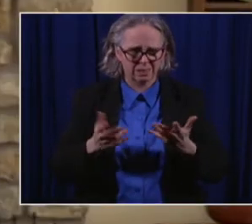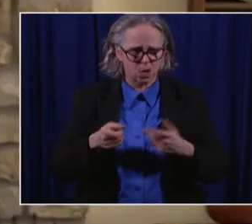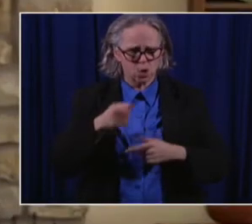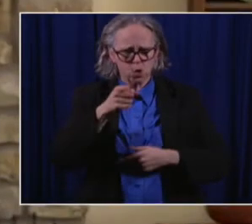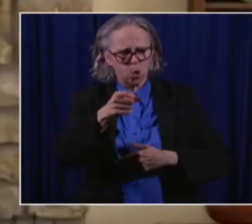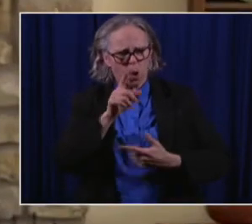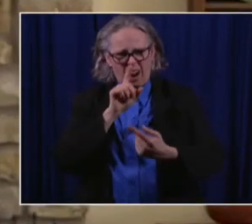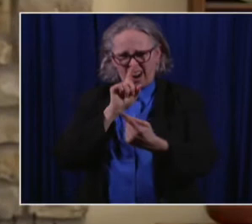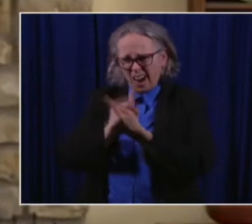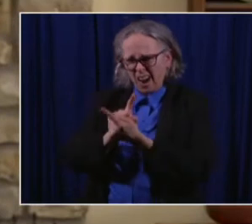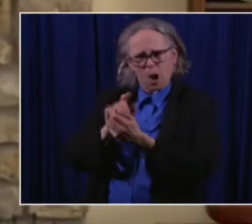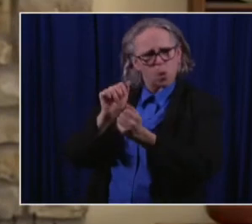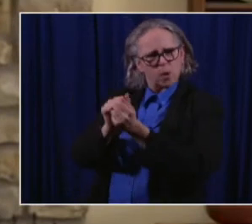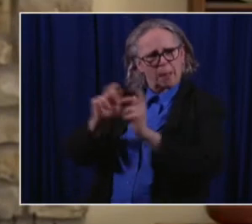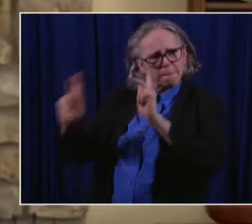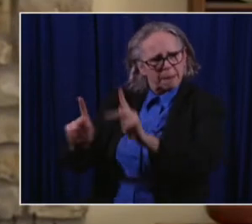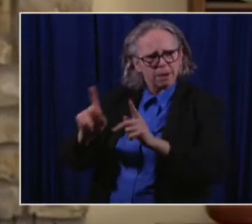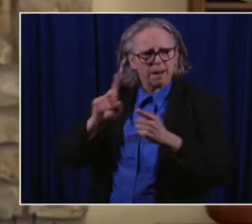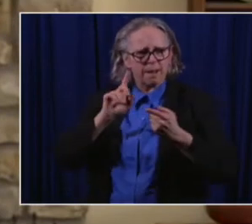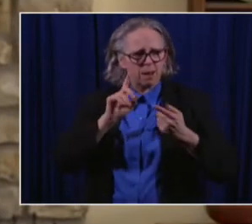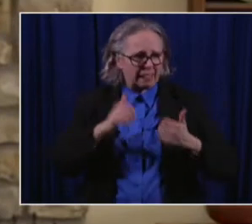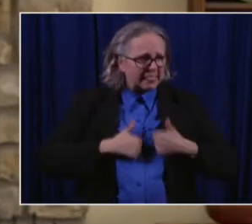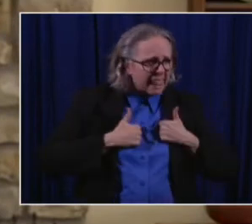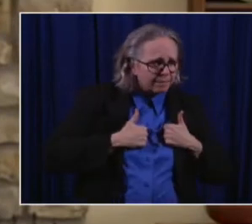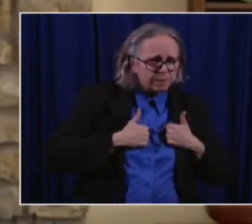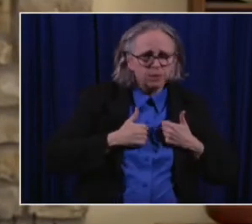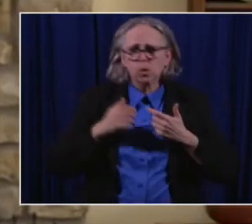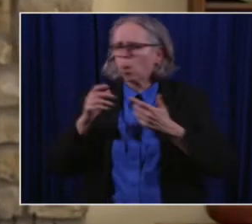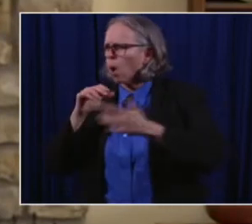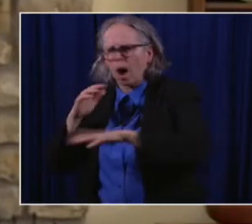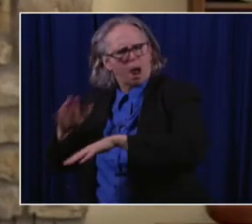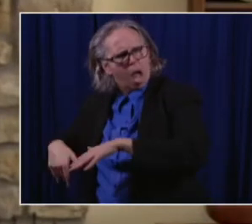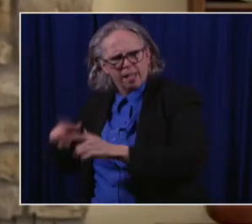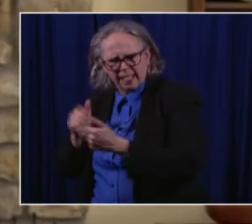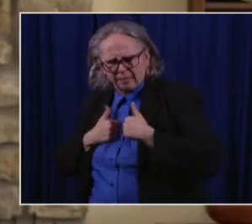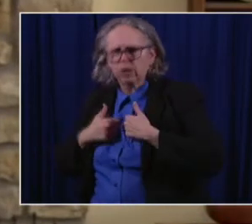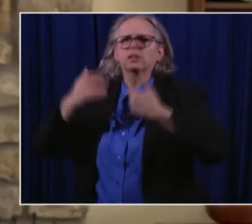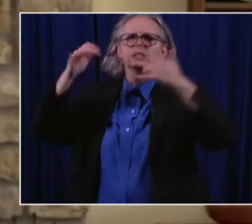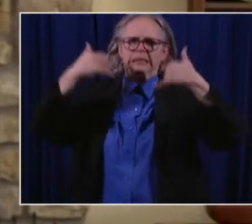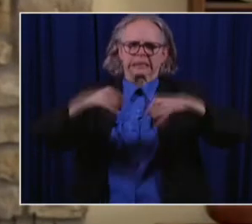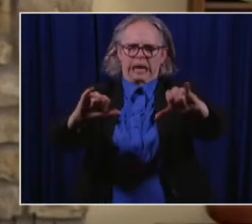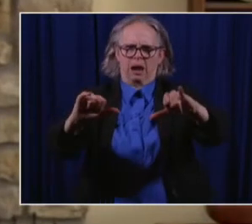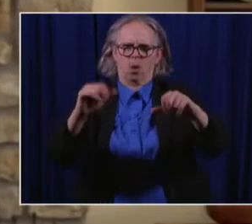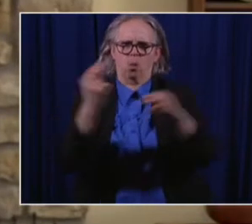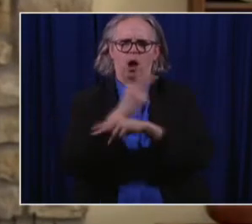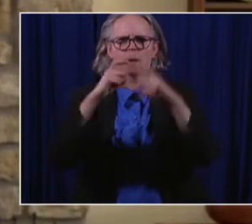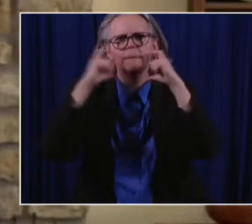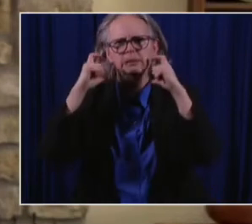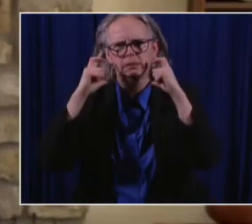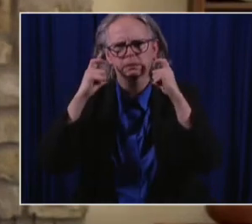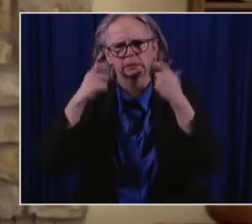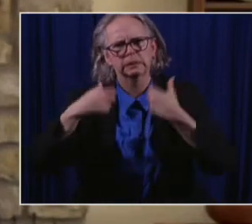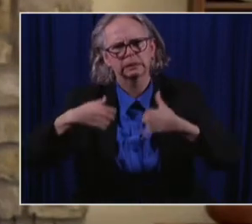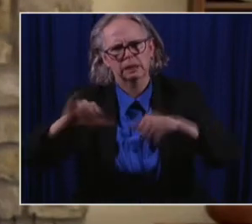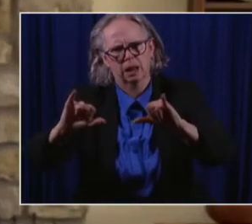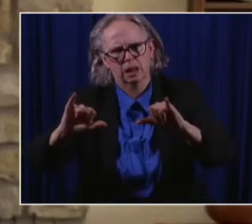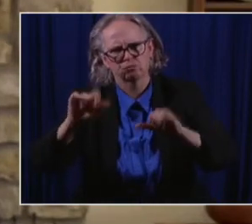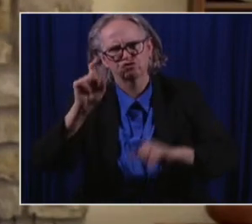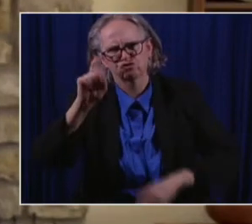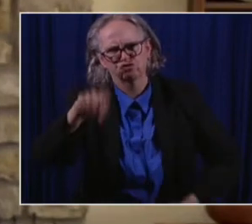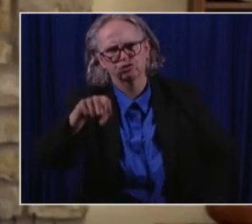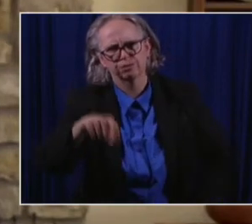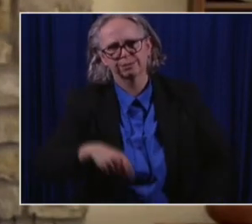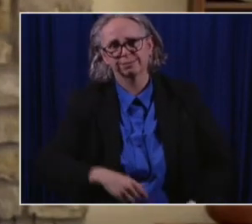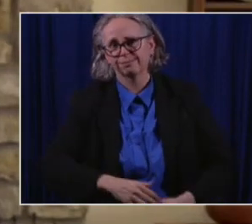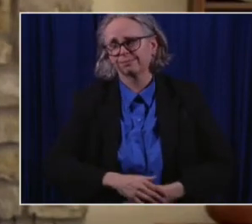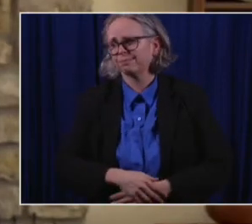Doctor, thank you. We appreciate it. Thanks for coming on. Thank you. Appreciate it very, very much. I want to go now to a map we put